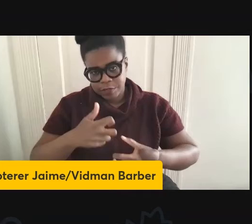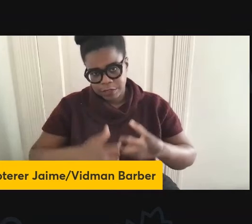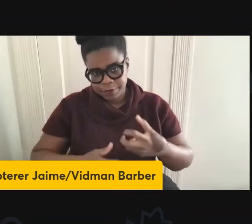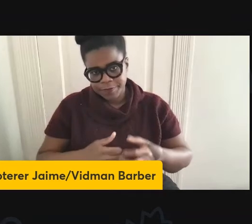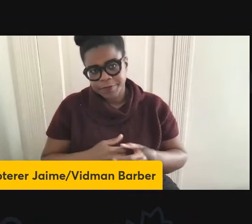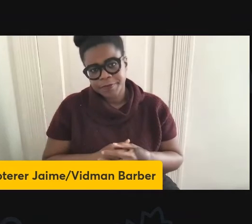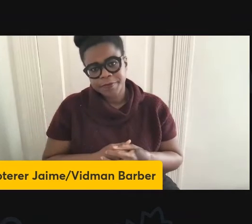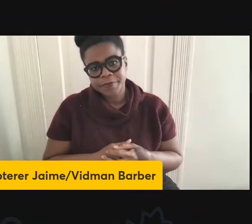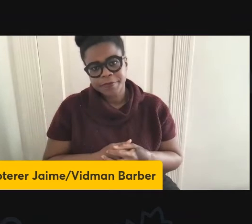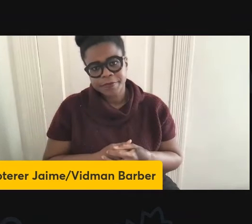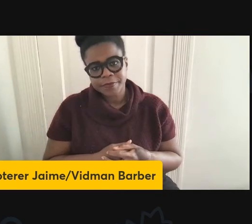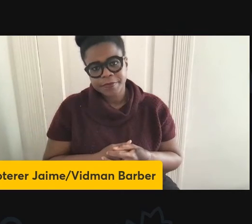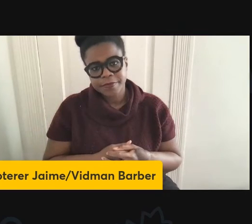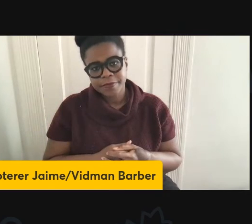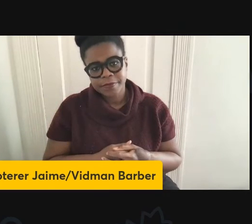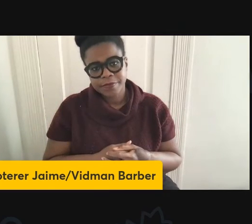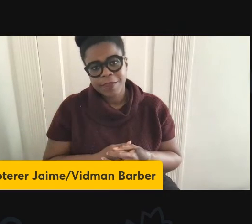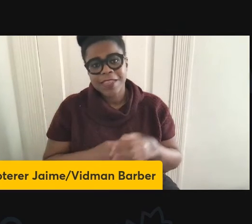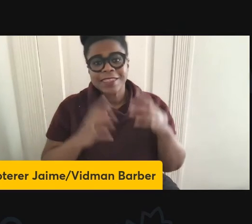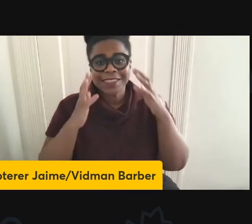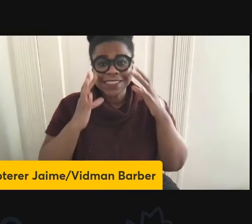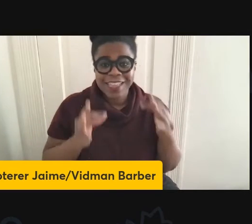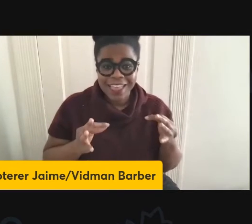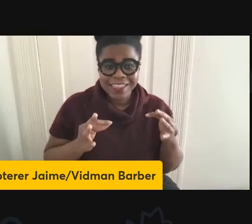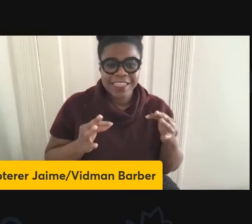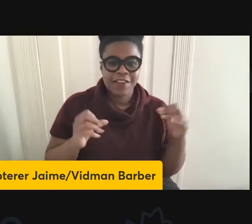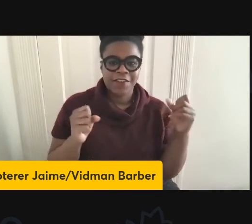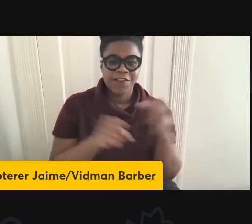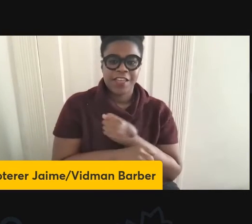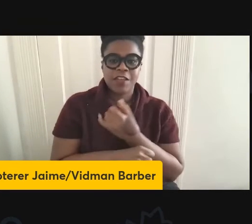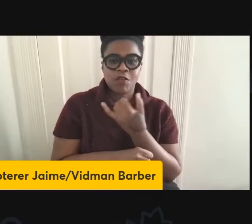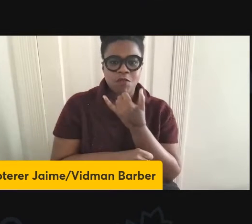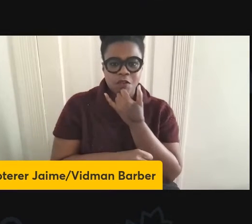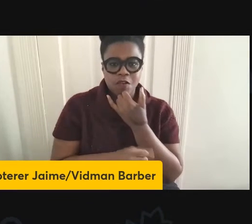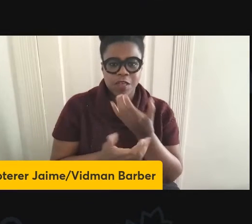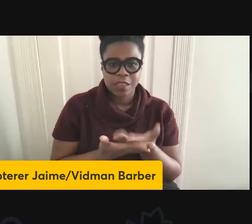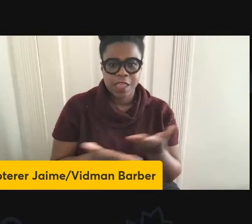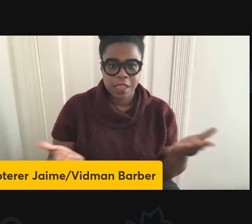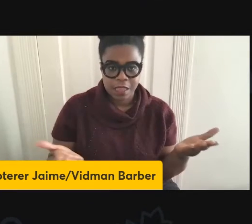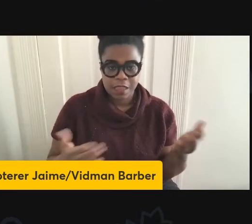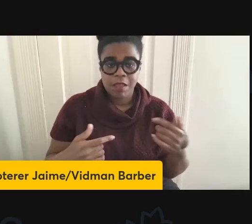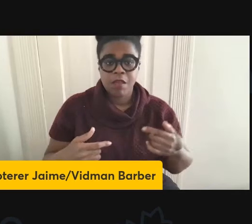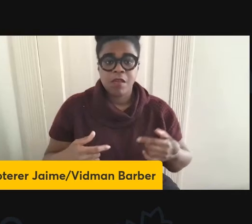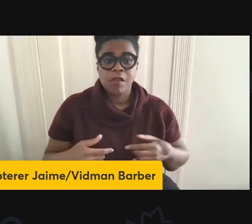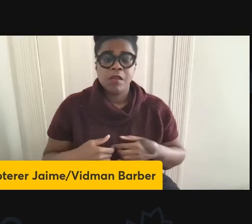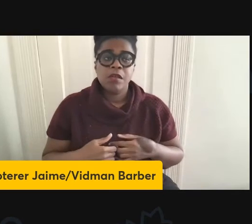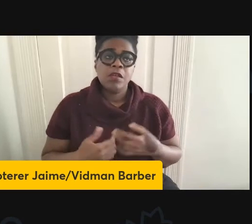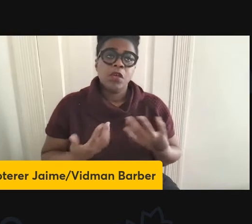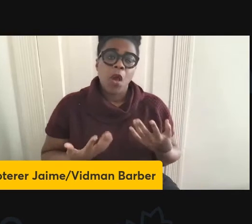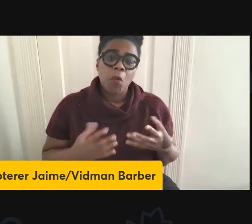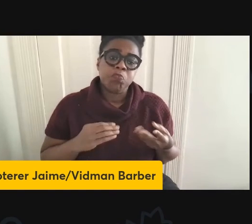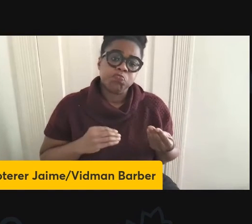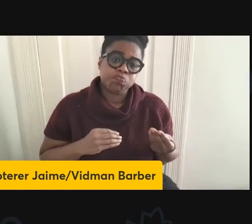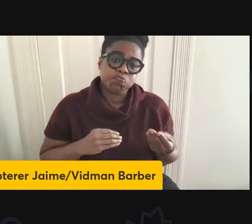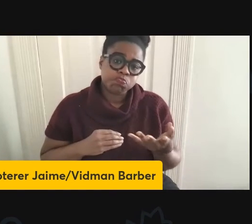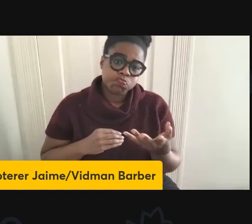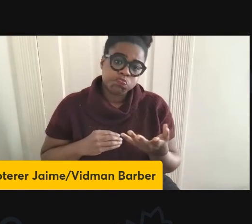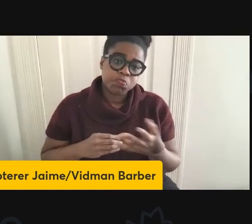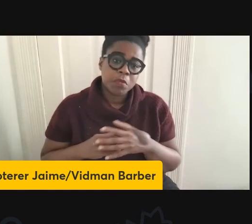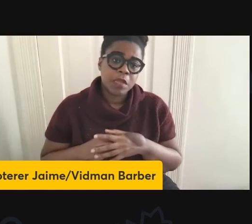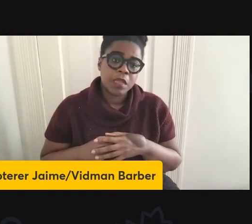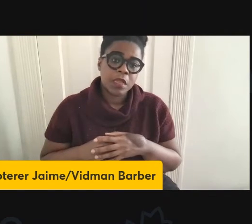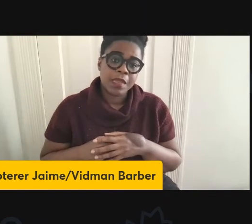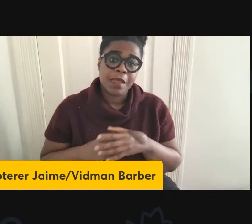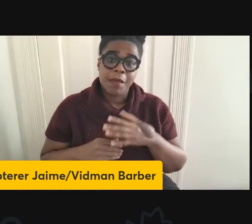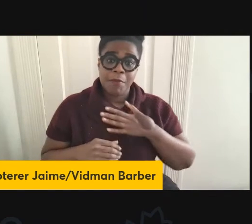can't, it decides to fight the wrong thing. So, what I will say, if I could give